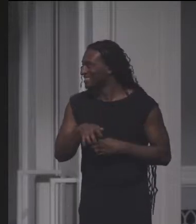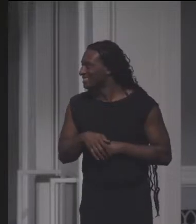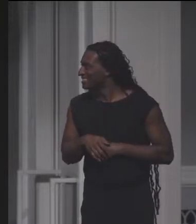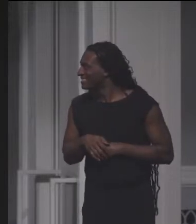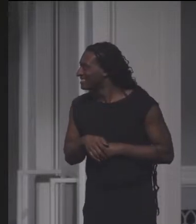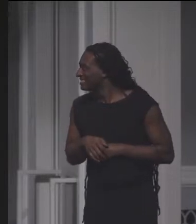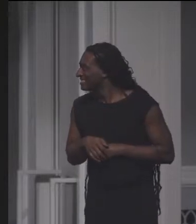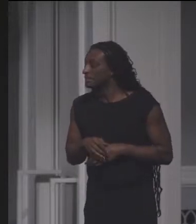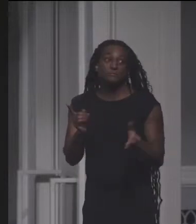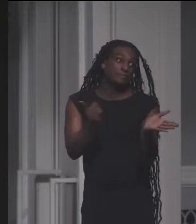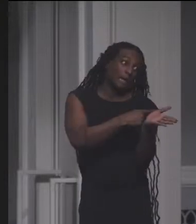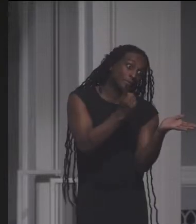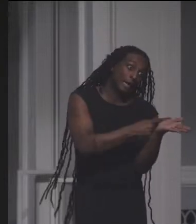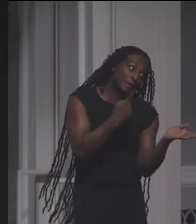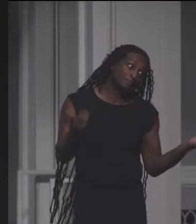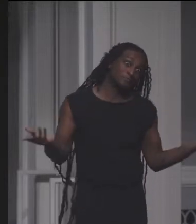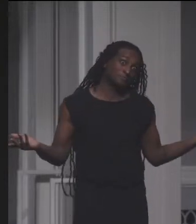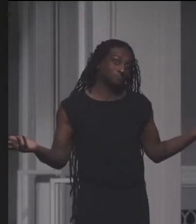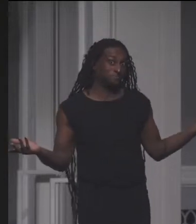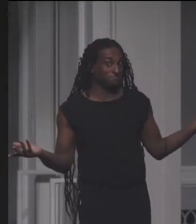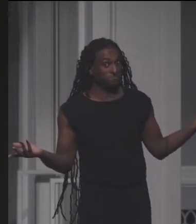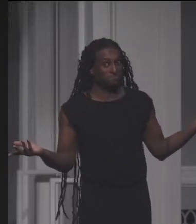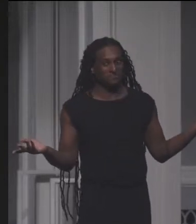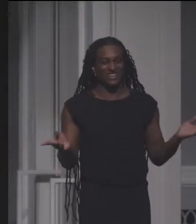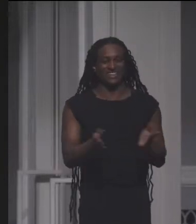Sometimes. Sometimes.